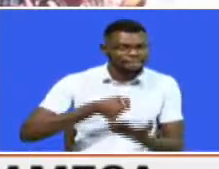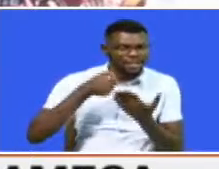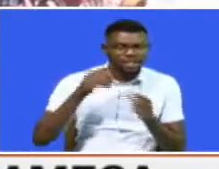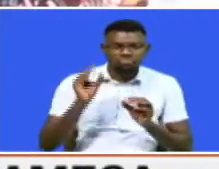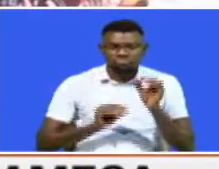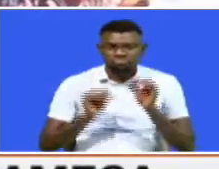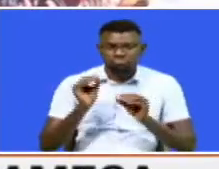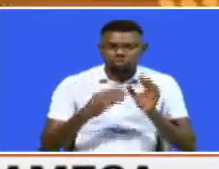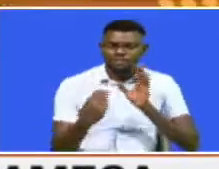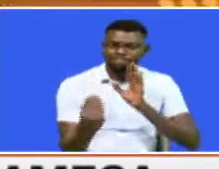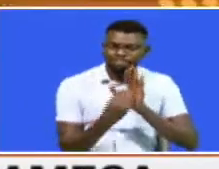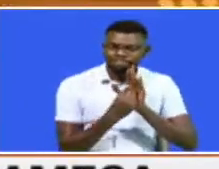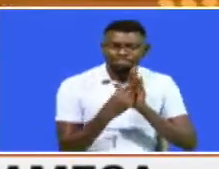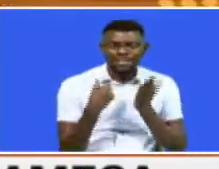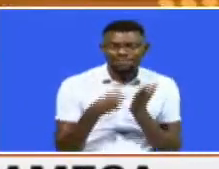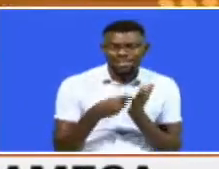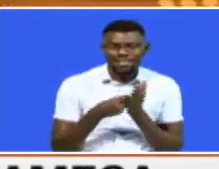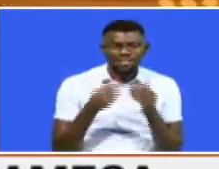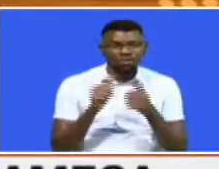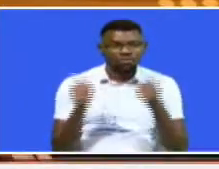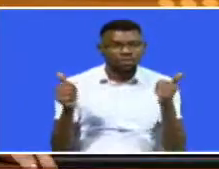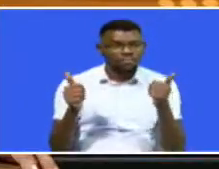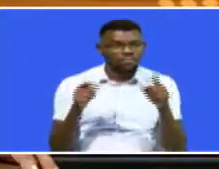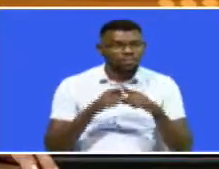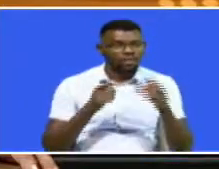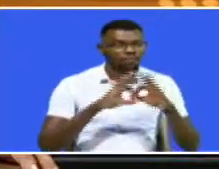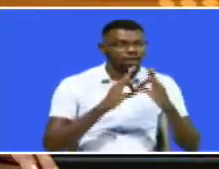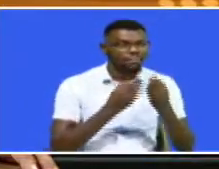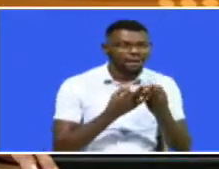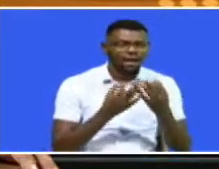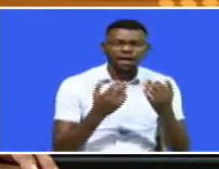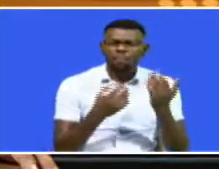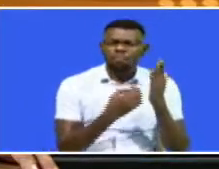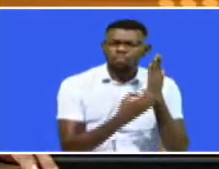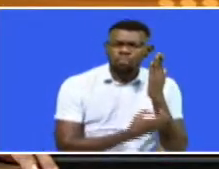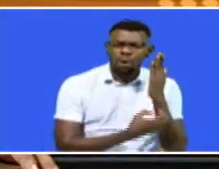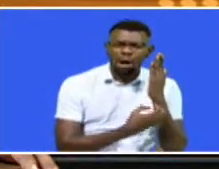financing. Na familia zisizojiweza kaunti ya Murang'a zita